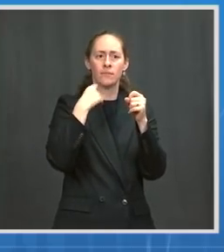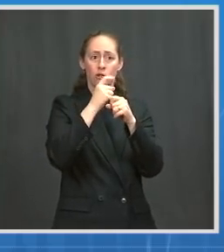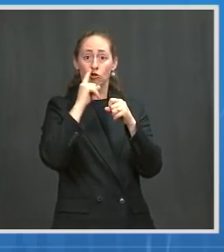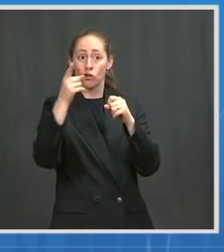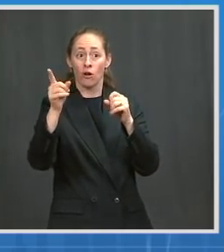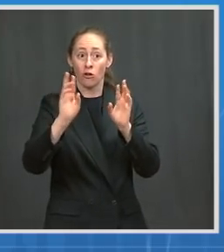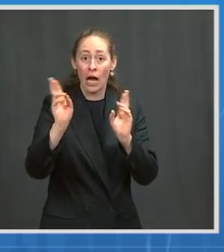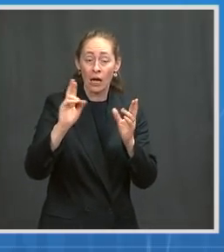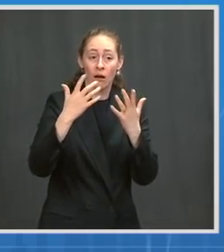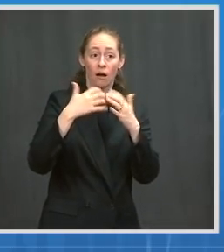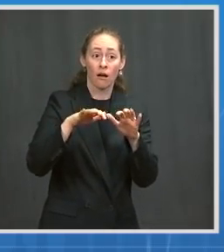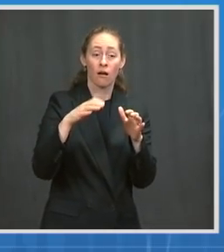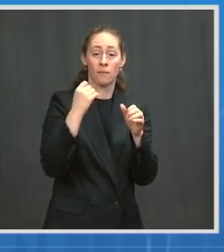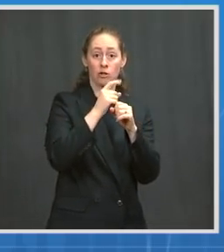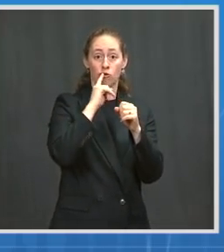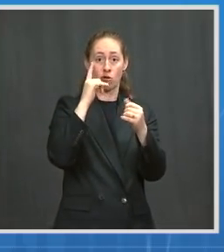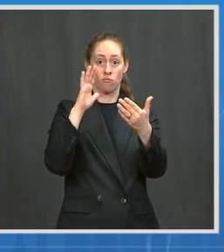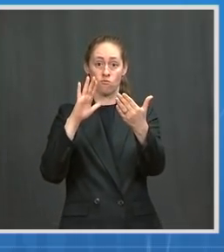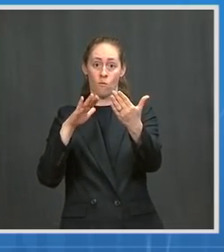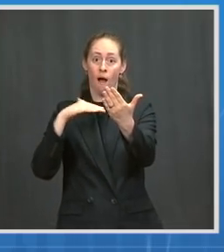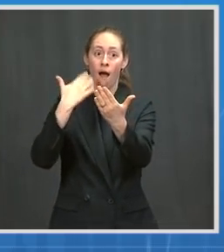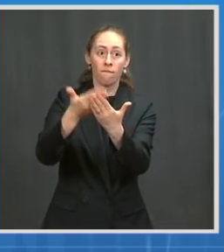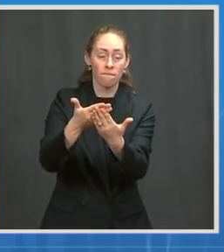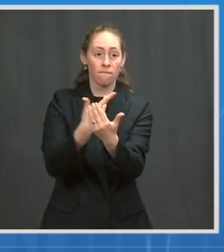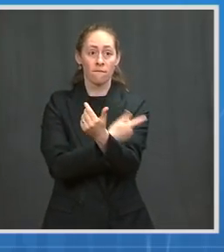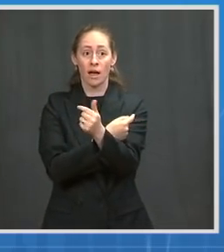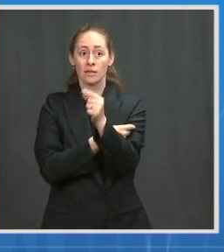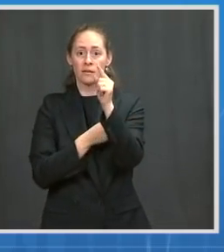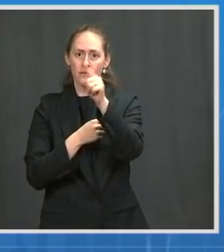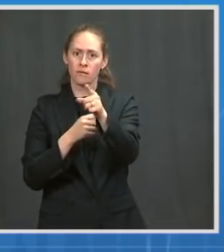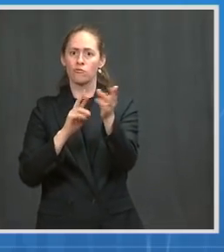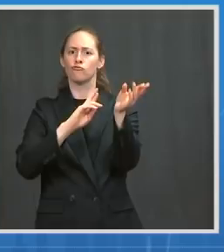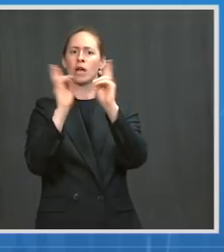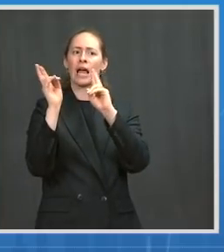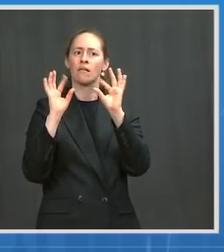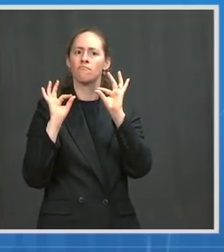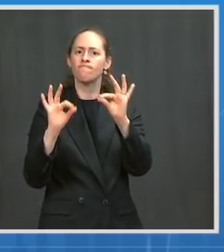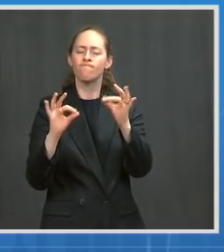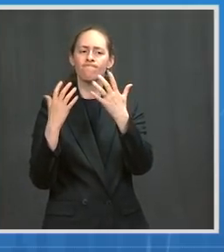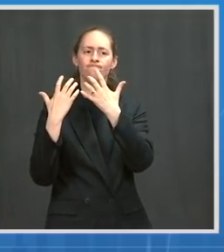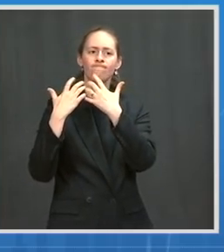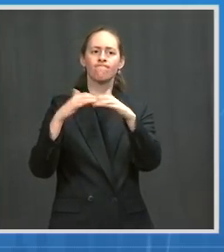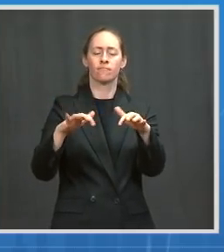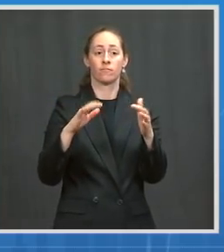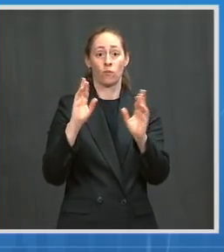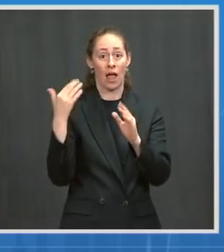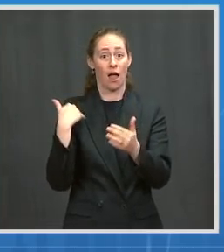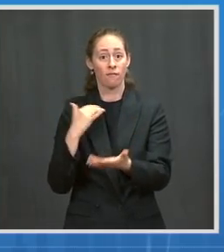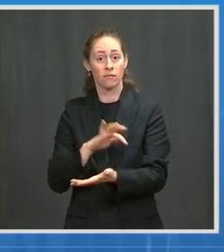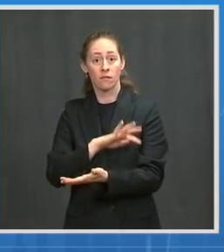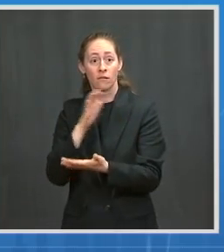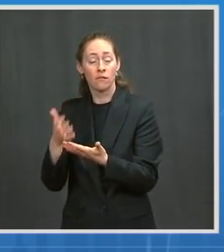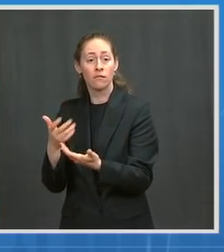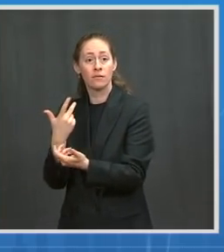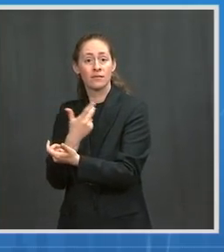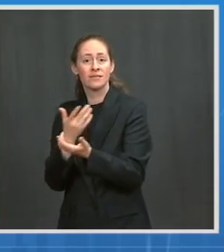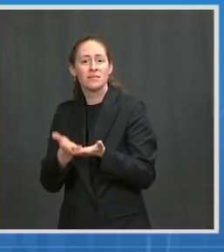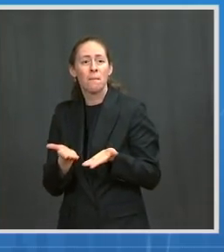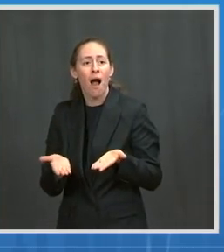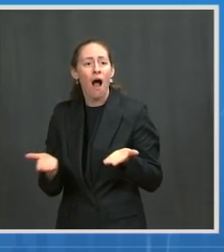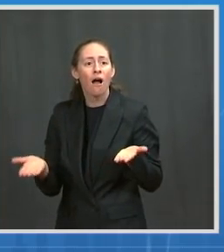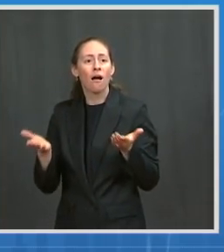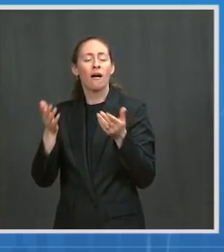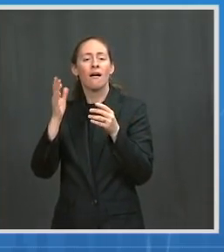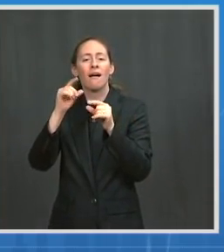doses arrive, that the ancillary supplies are in place, the needles, the syringes, the alcohol pads, so that we can make sure that we